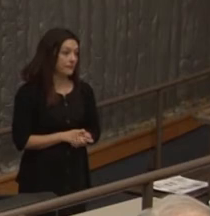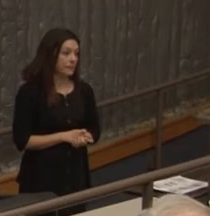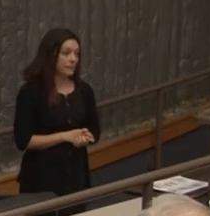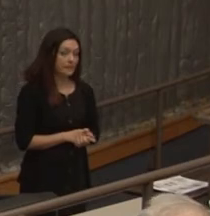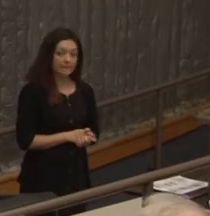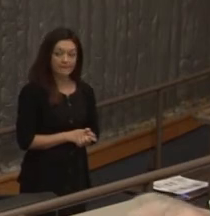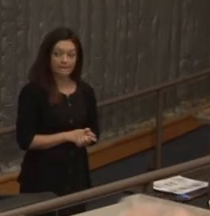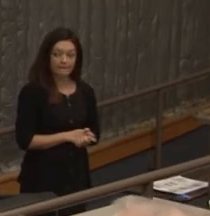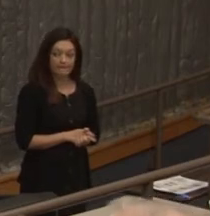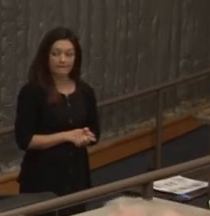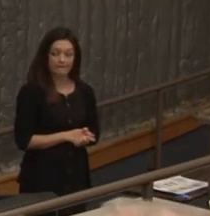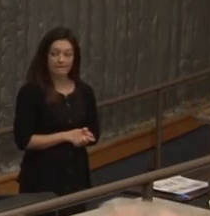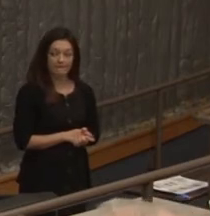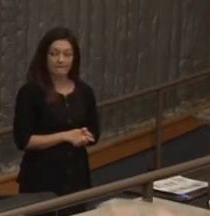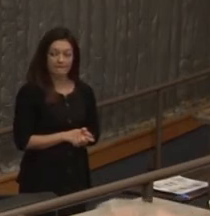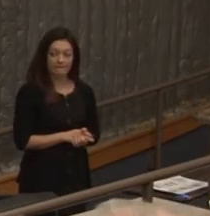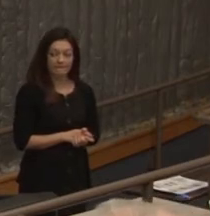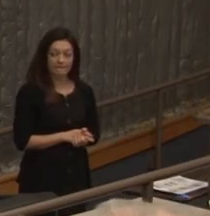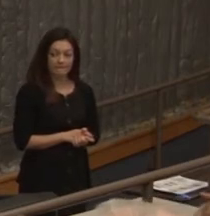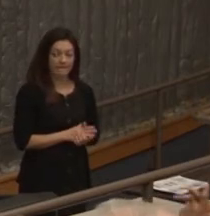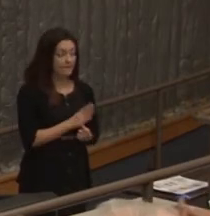Now,